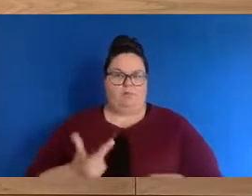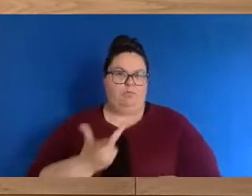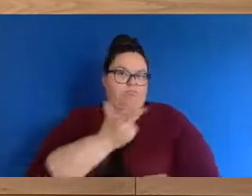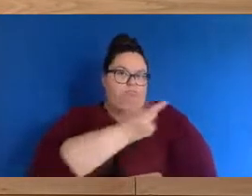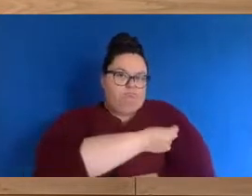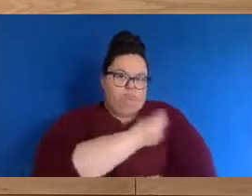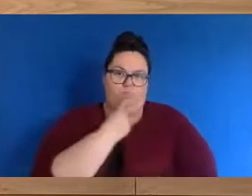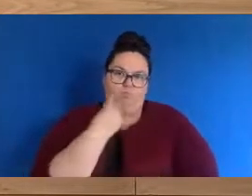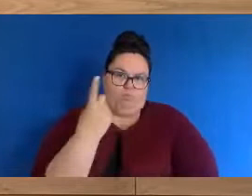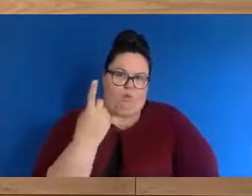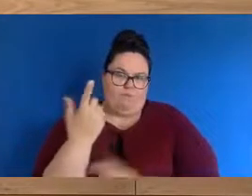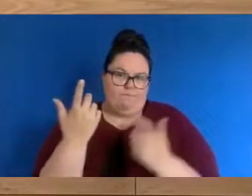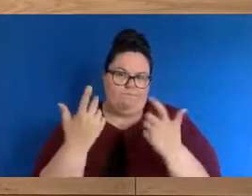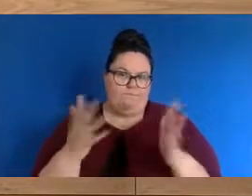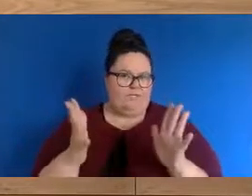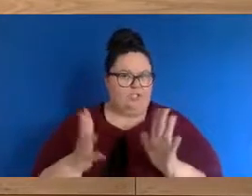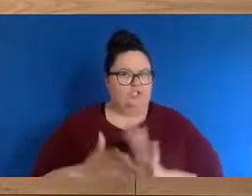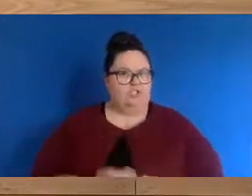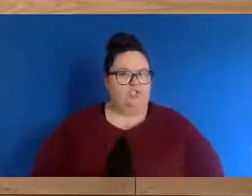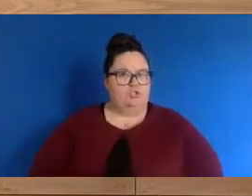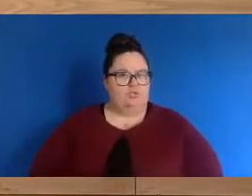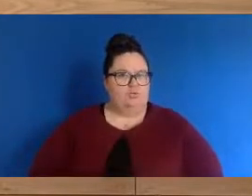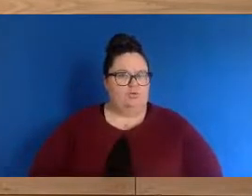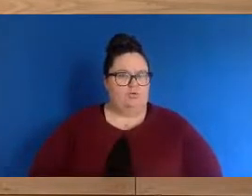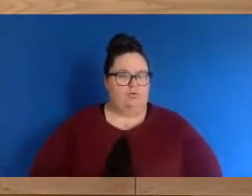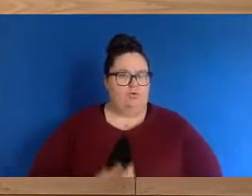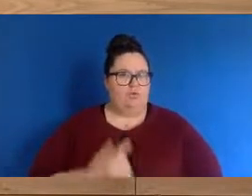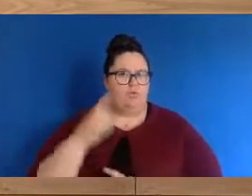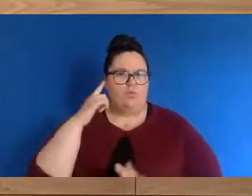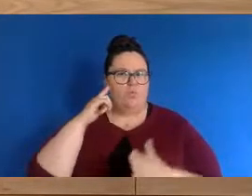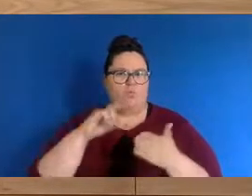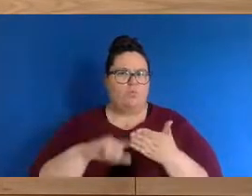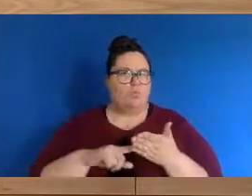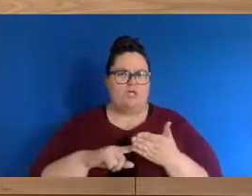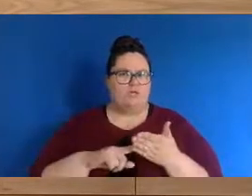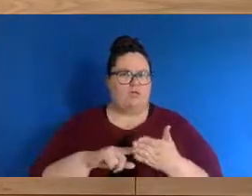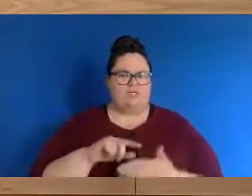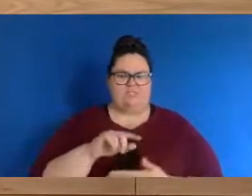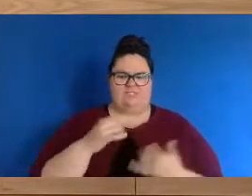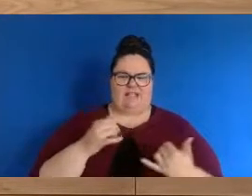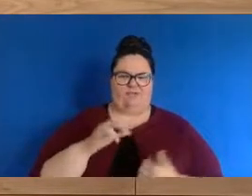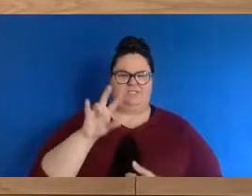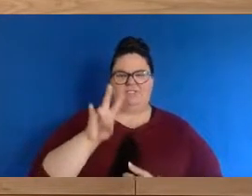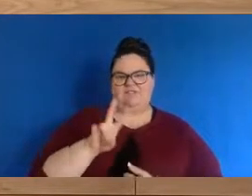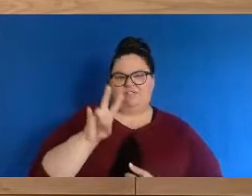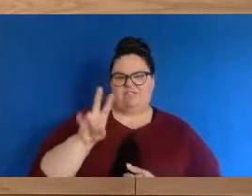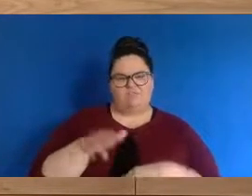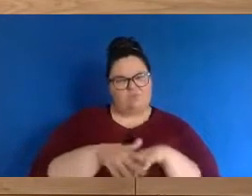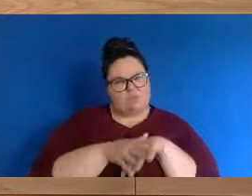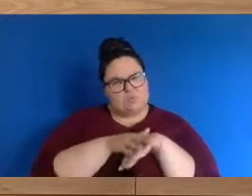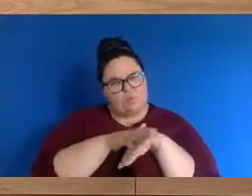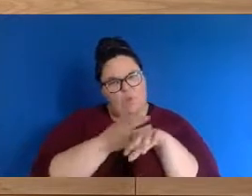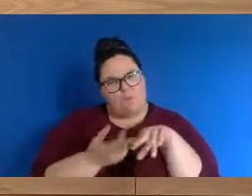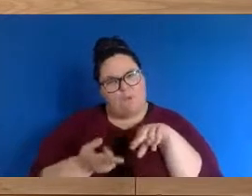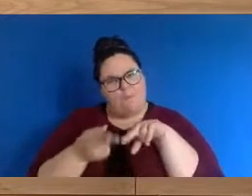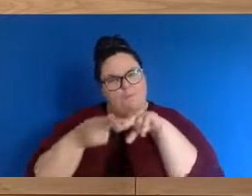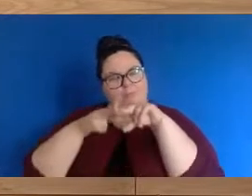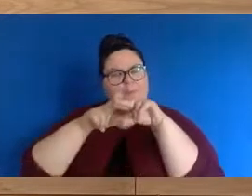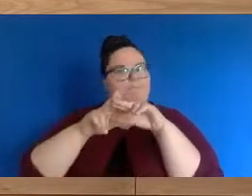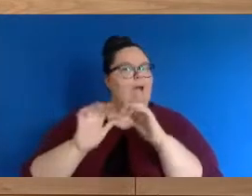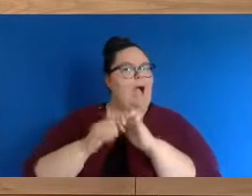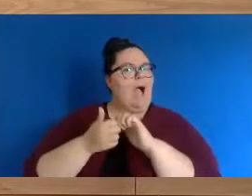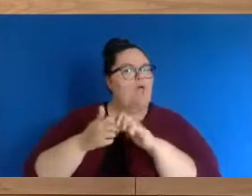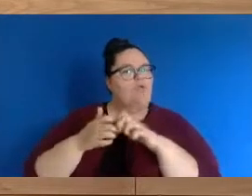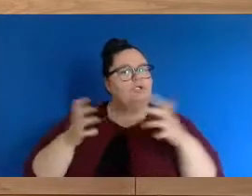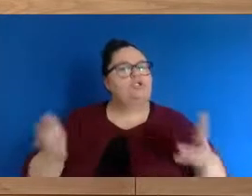dose, things are not moving very quickly beyond the 77% about. So what can we do to encourage